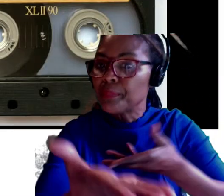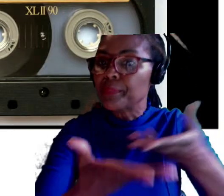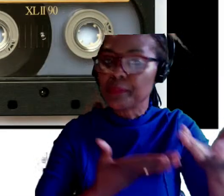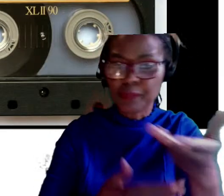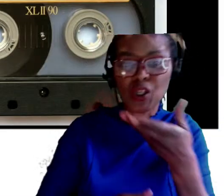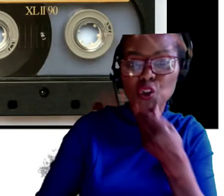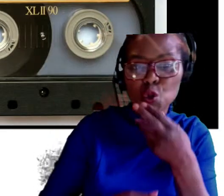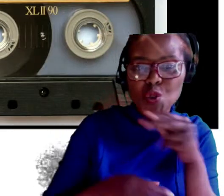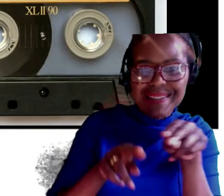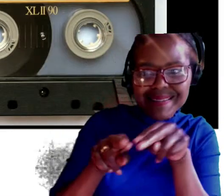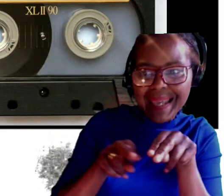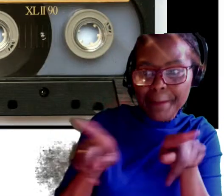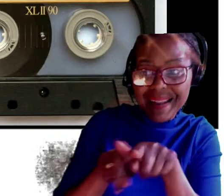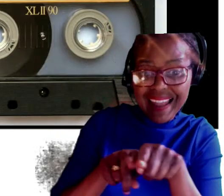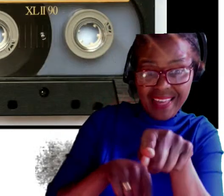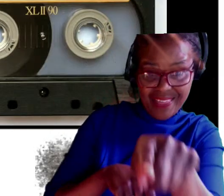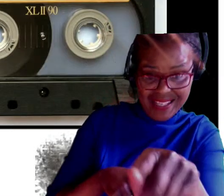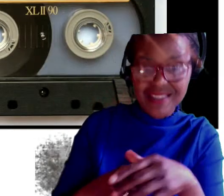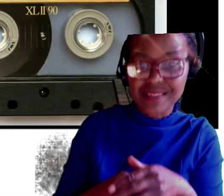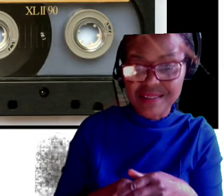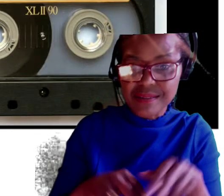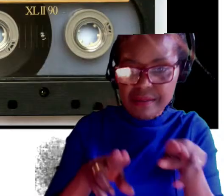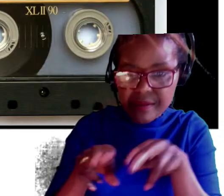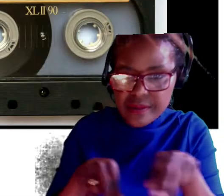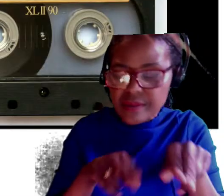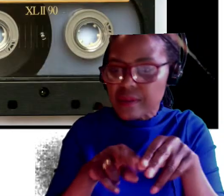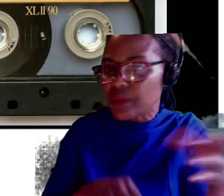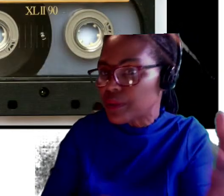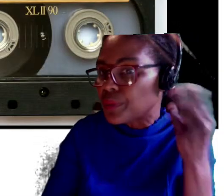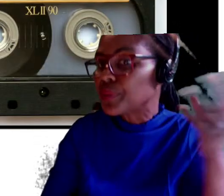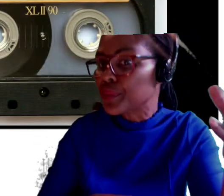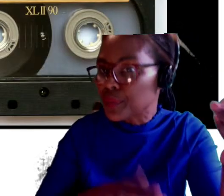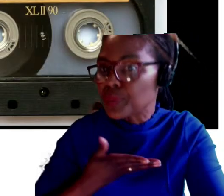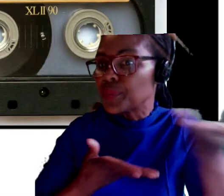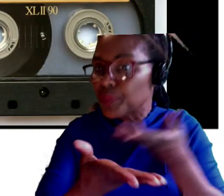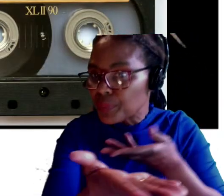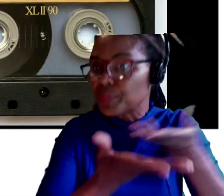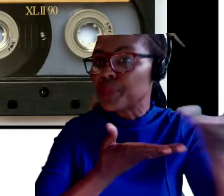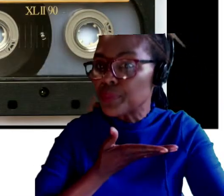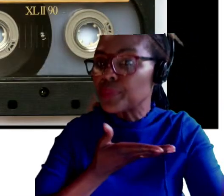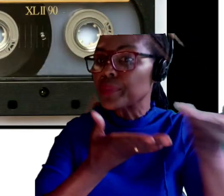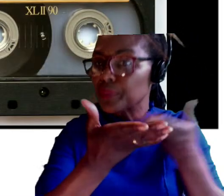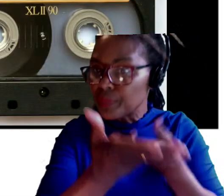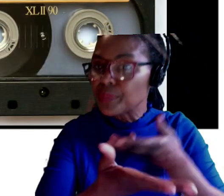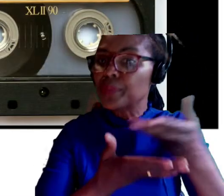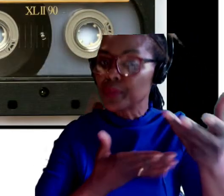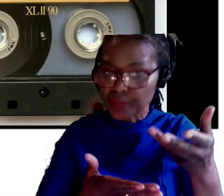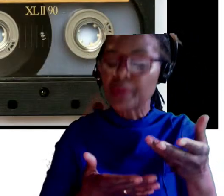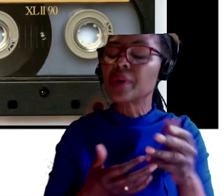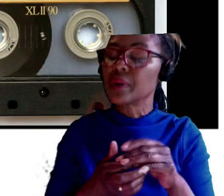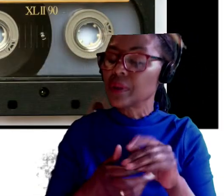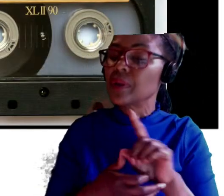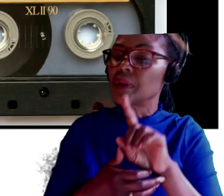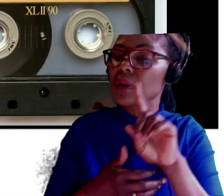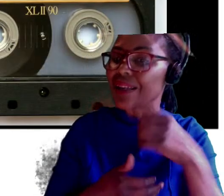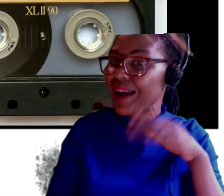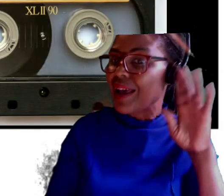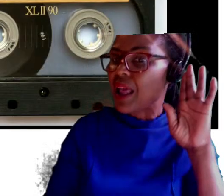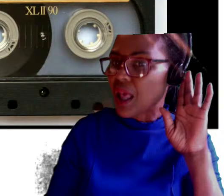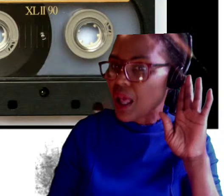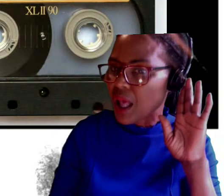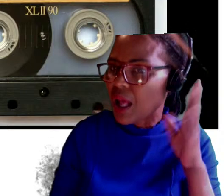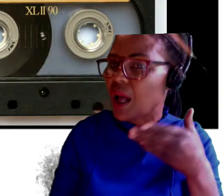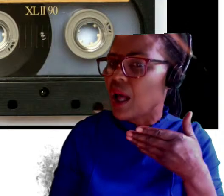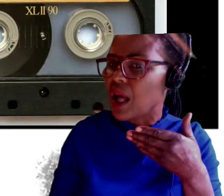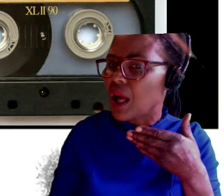recording heads on one or both machines must have been imperfectly aligned, because eventually you could hear on this tape, very, very low in the